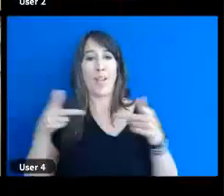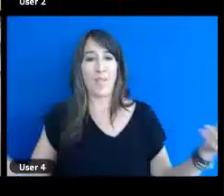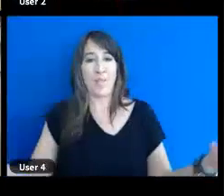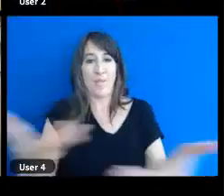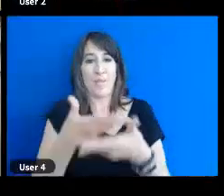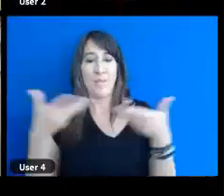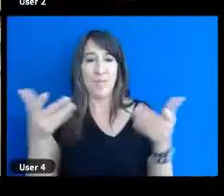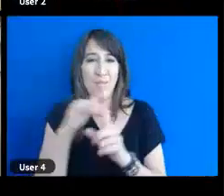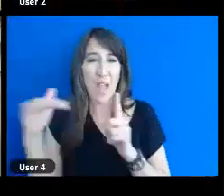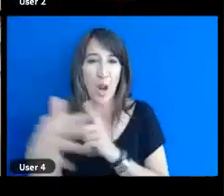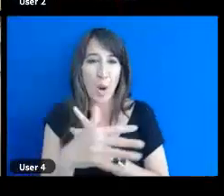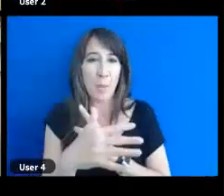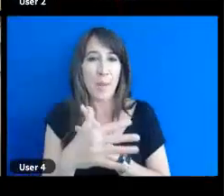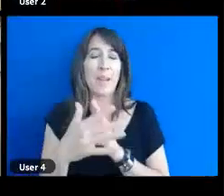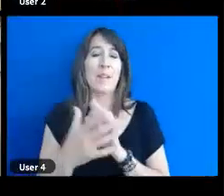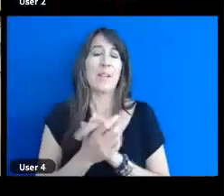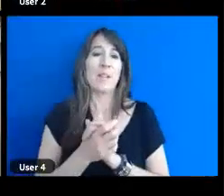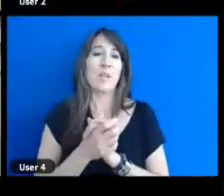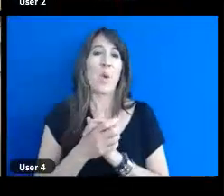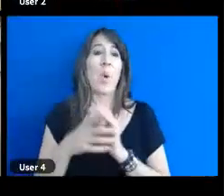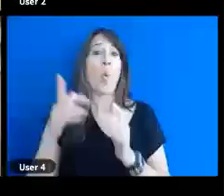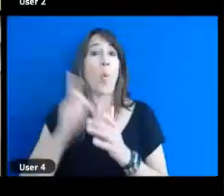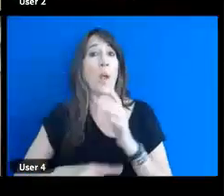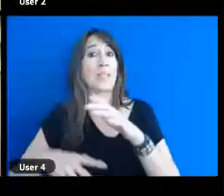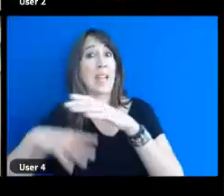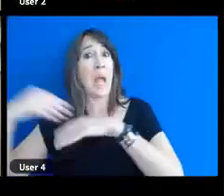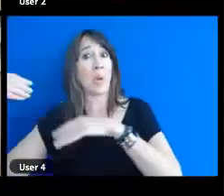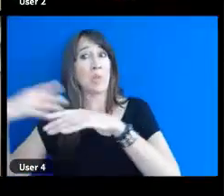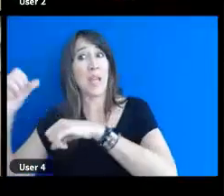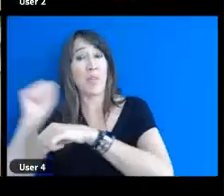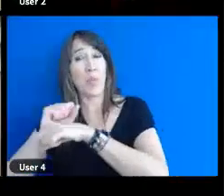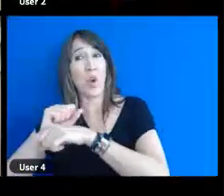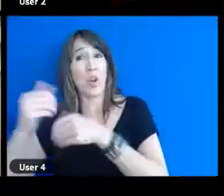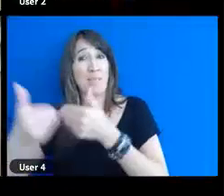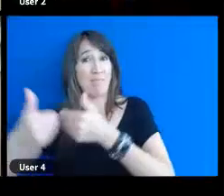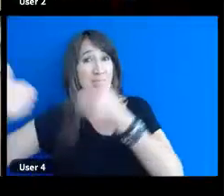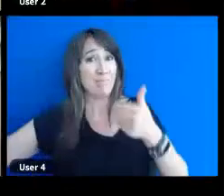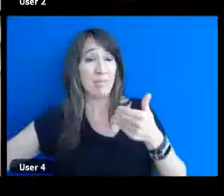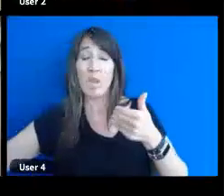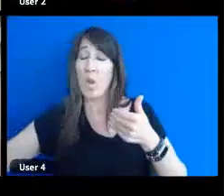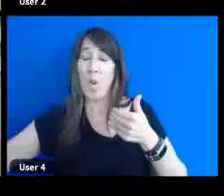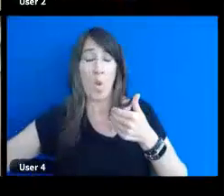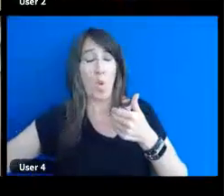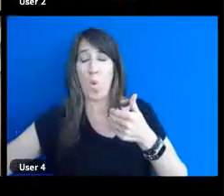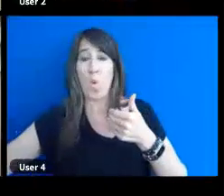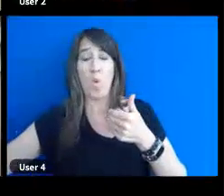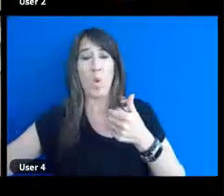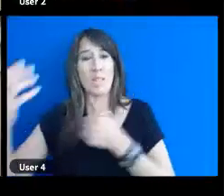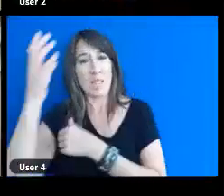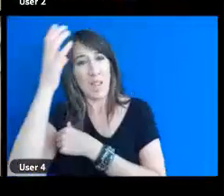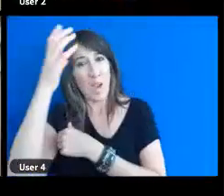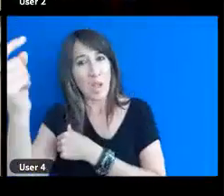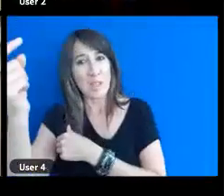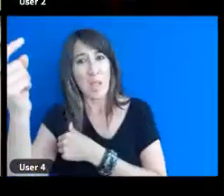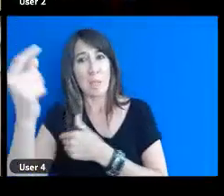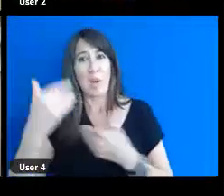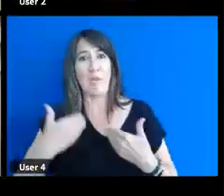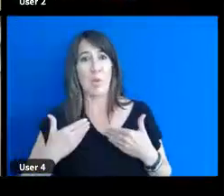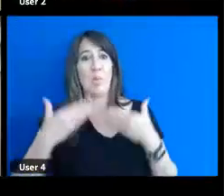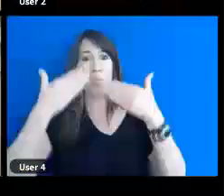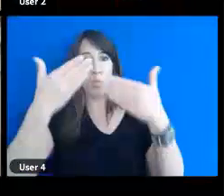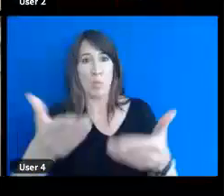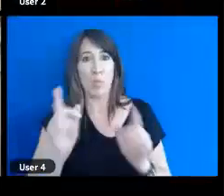that impacts the workplace. So we can't just draw that solid line of what happens outside of work happens outside of work anymore. It's